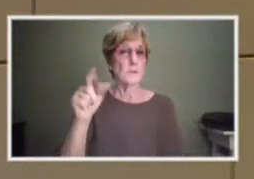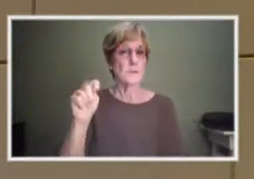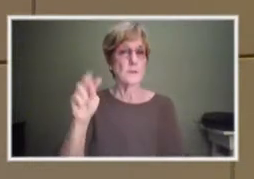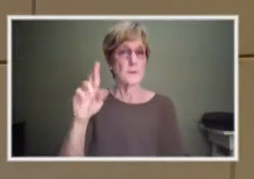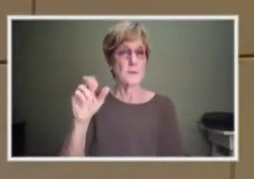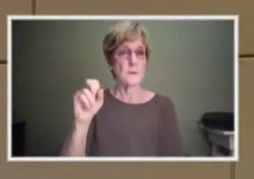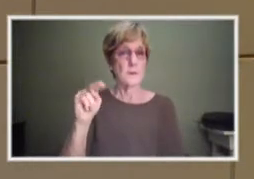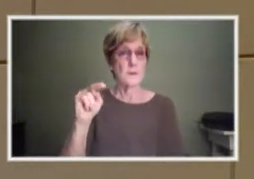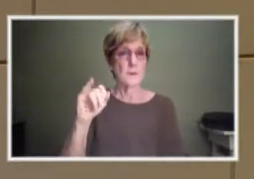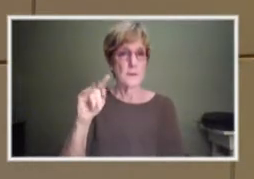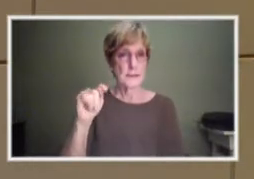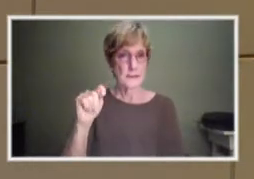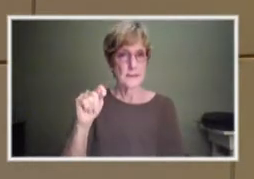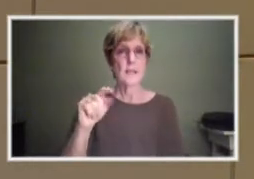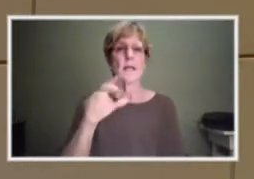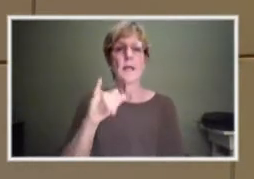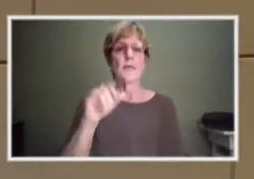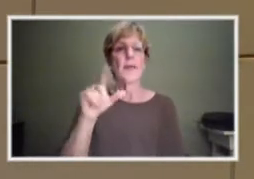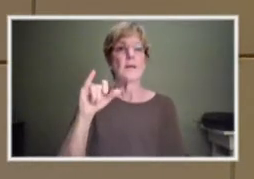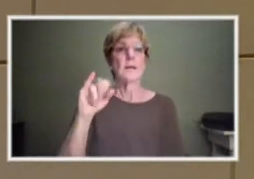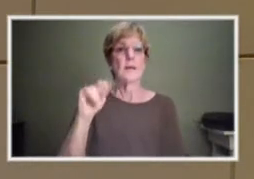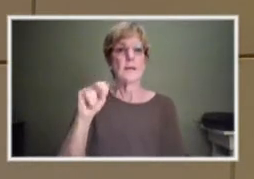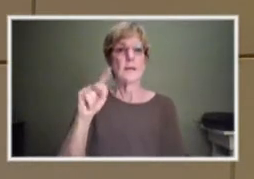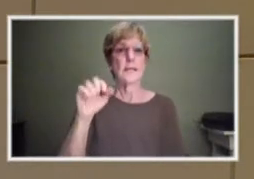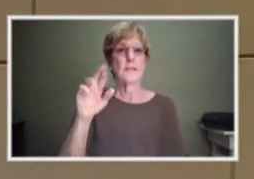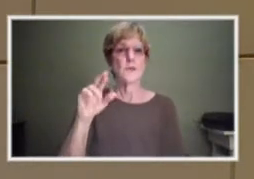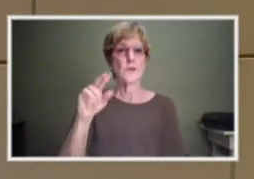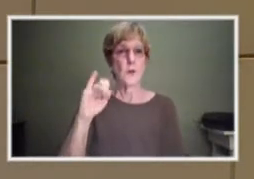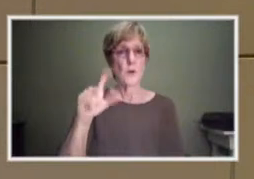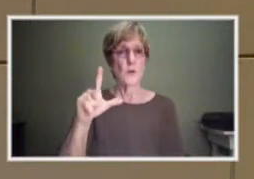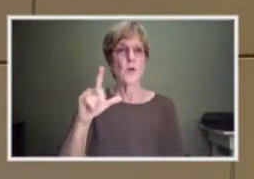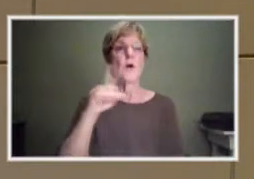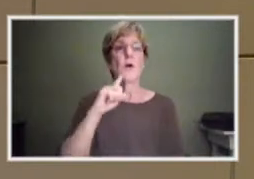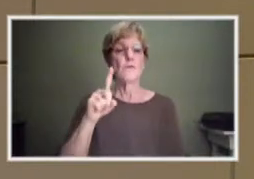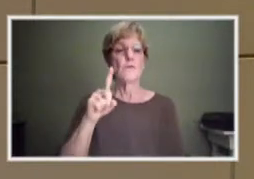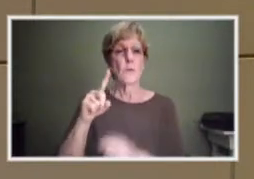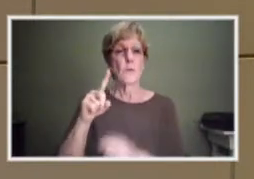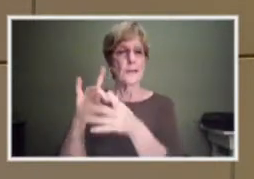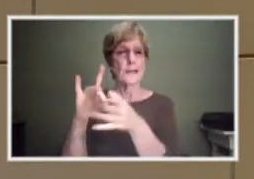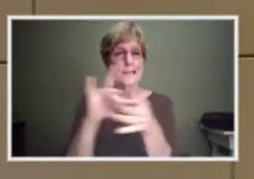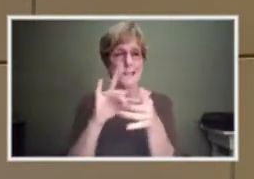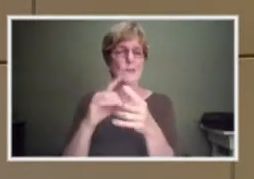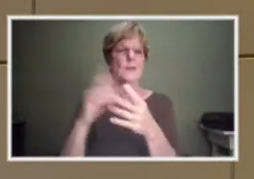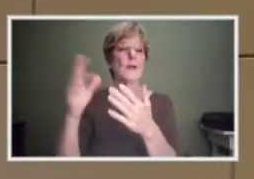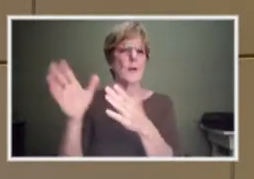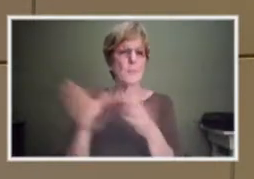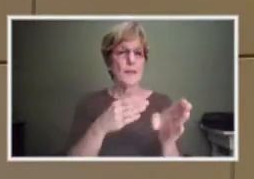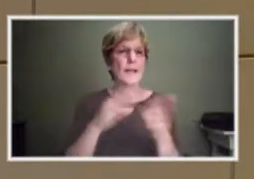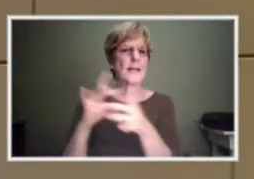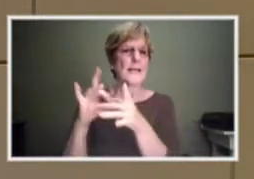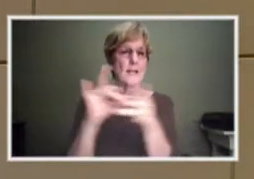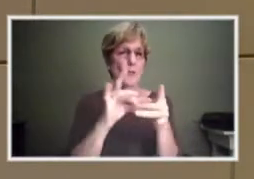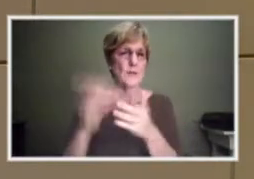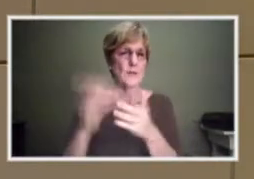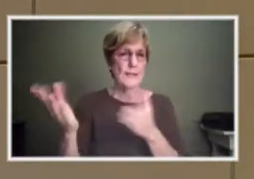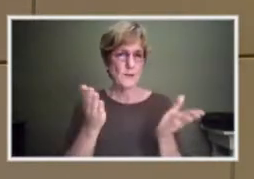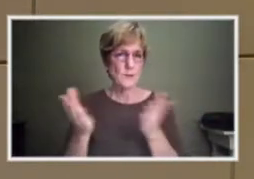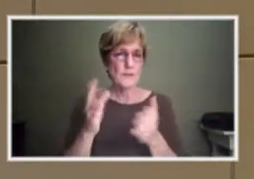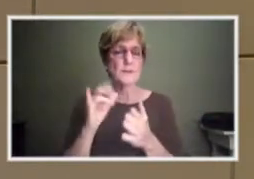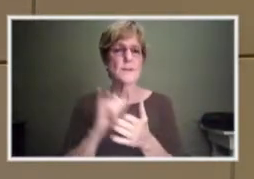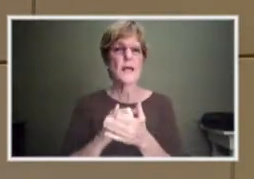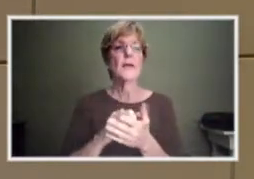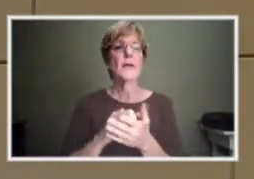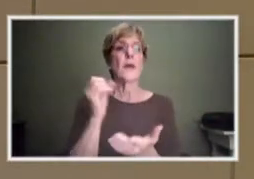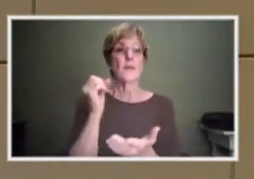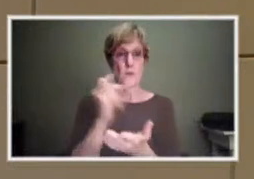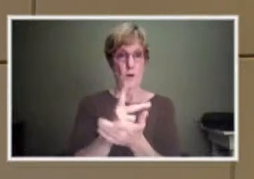Regional Council's Interlocal Agreement for additional Connect Beyond operational planning and coordination services, and B, to authorize the manager